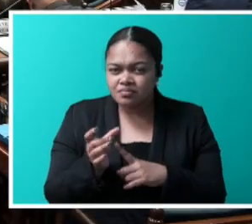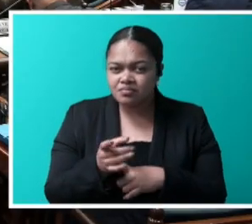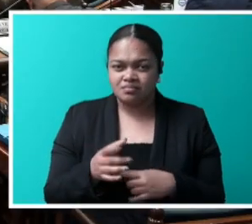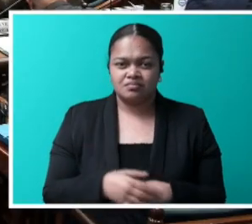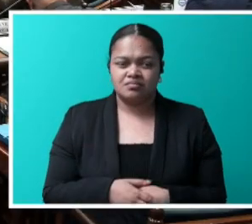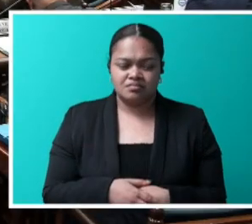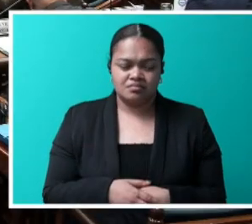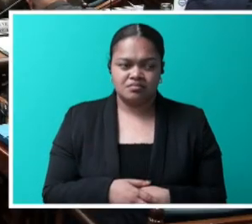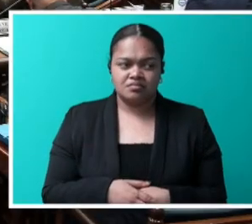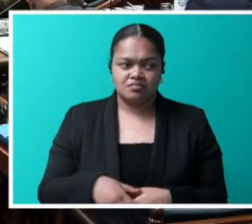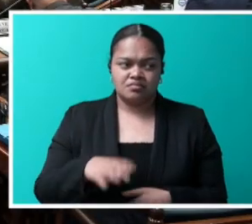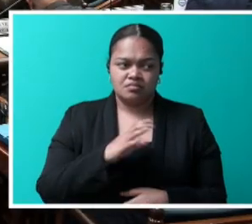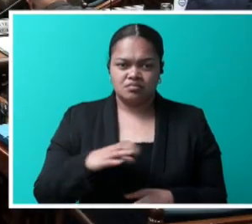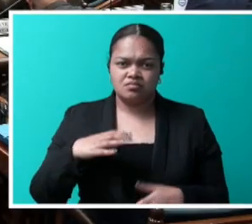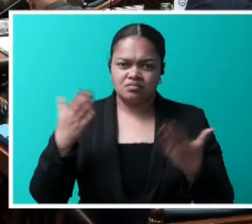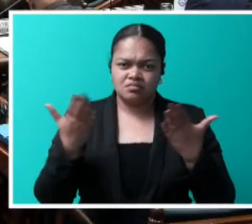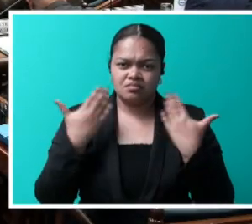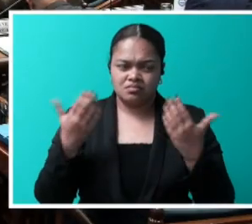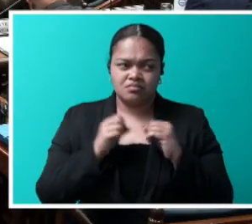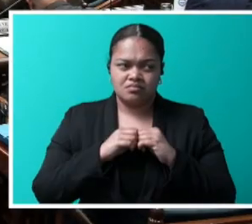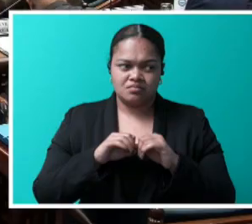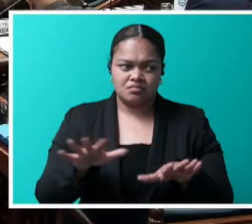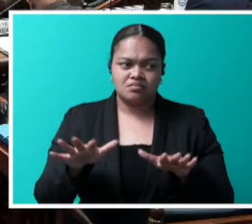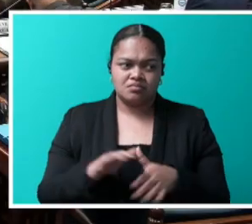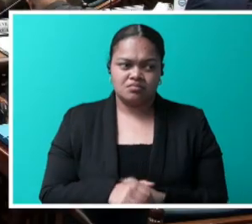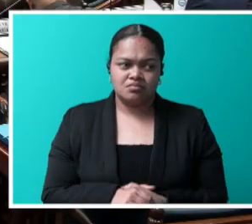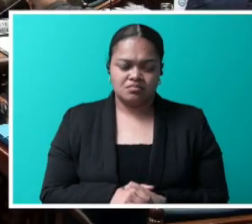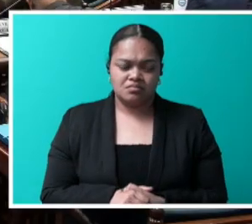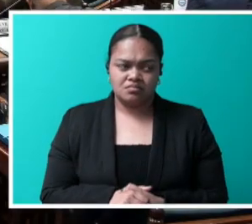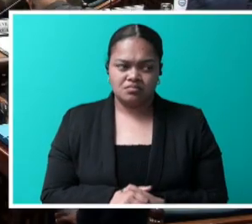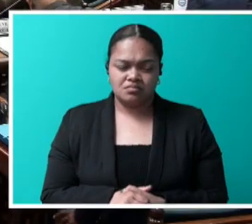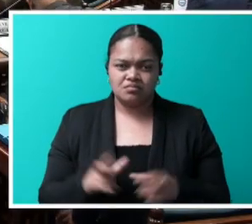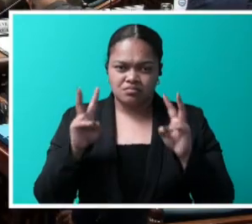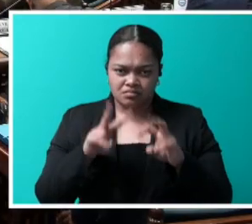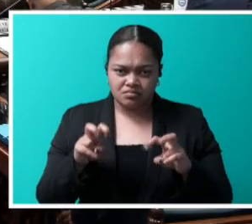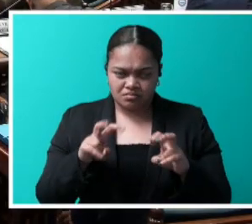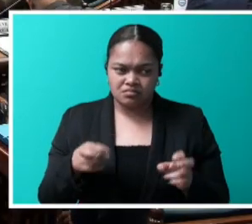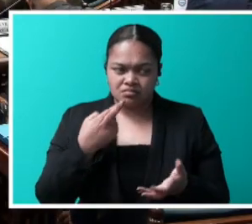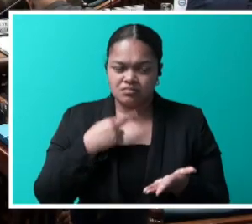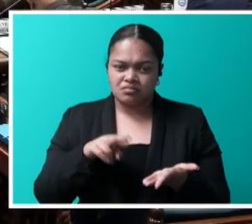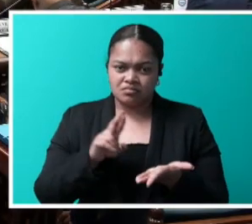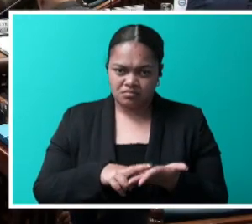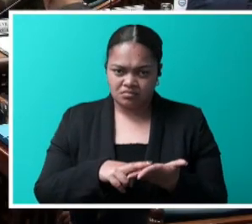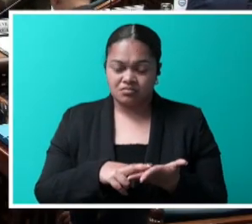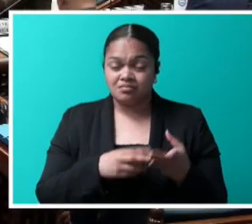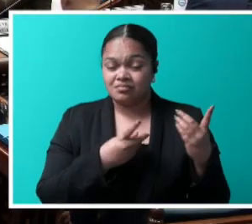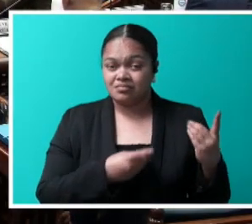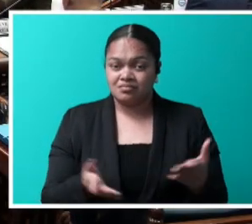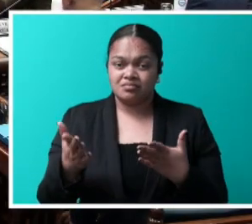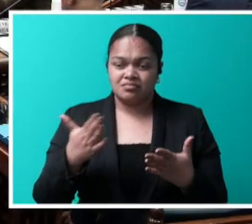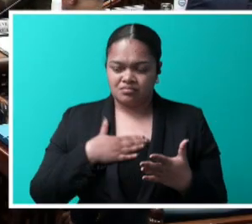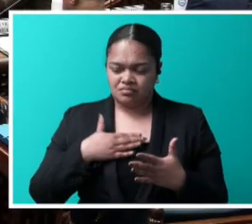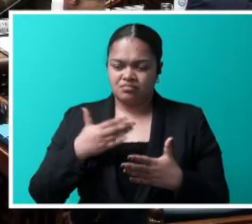recently commissioned Airborne Electromagnetic Survey report that was delivered to my